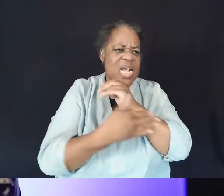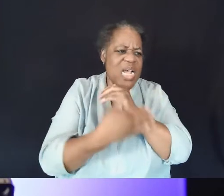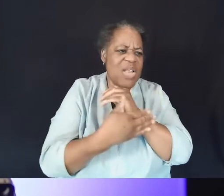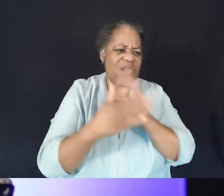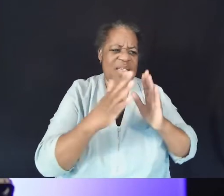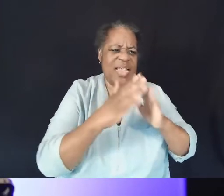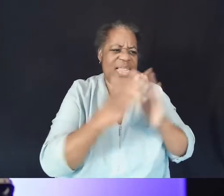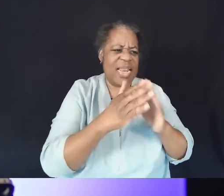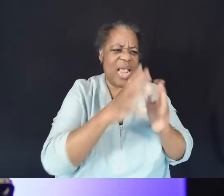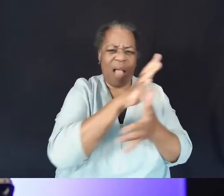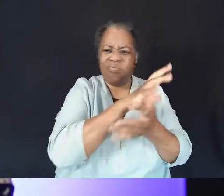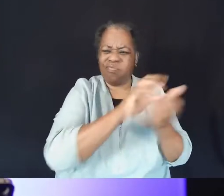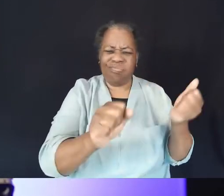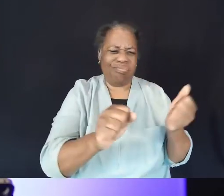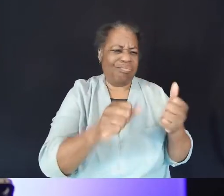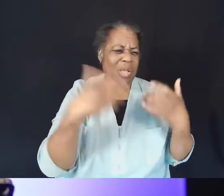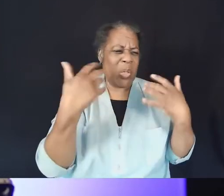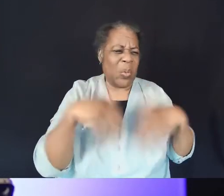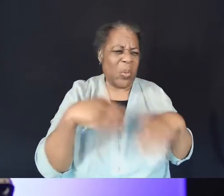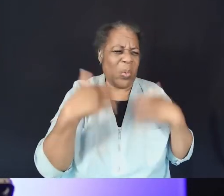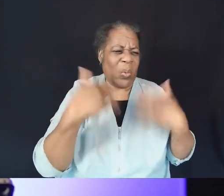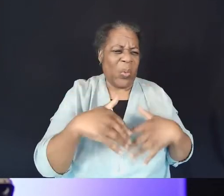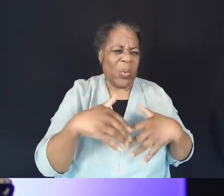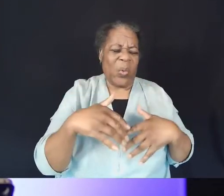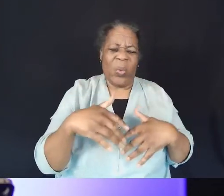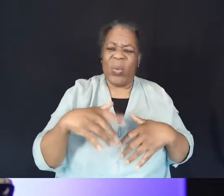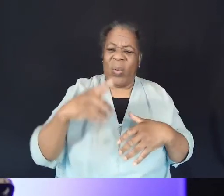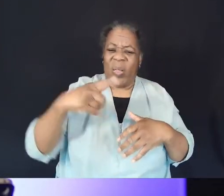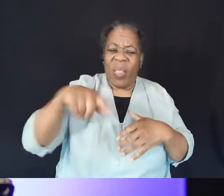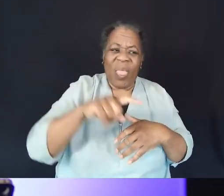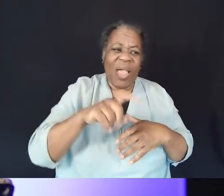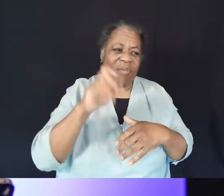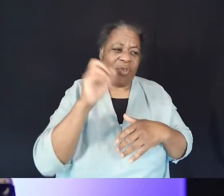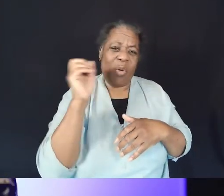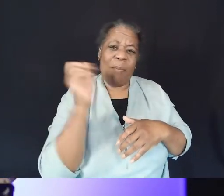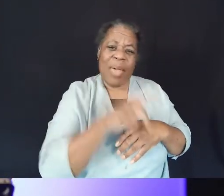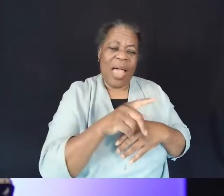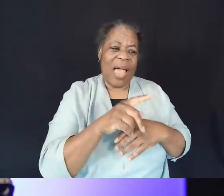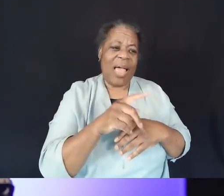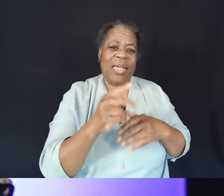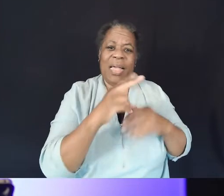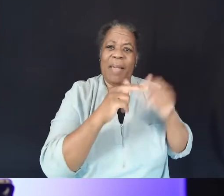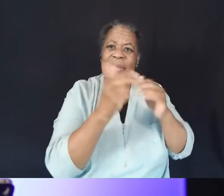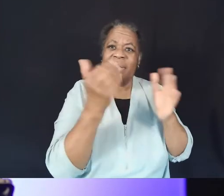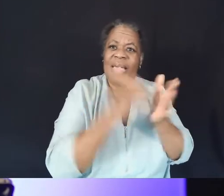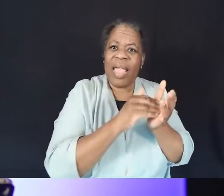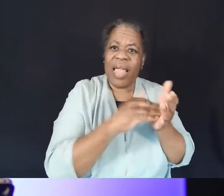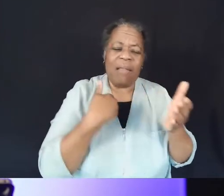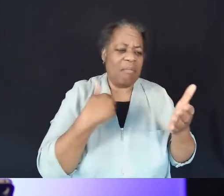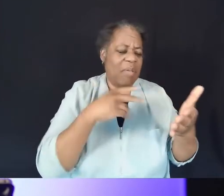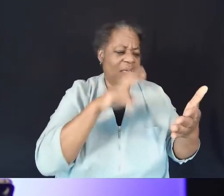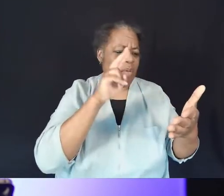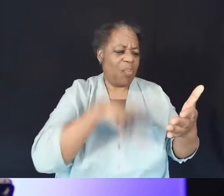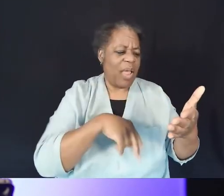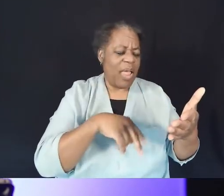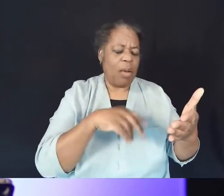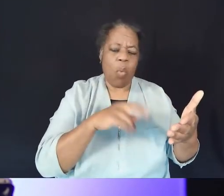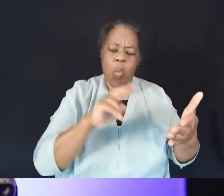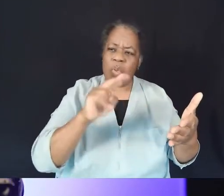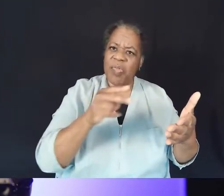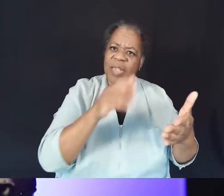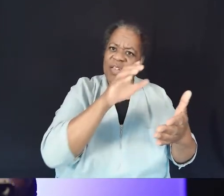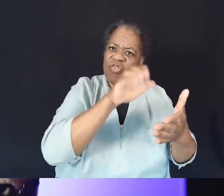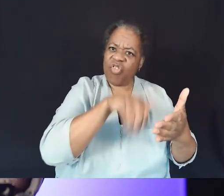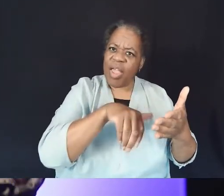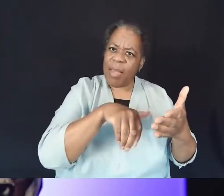and long story short, they have to rebuild. And as I read, and as I got to the second chapter where